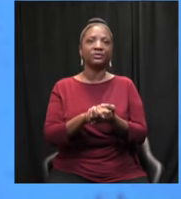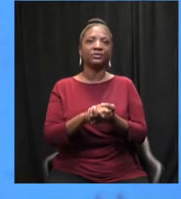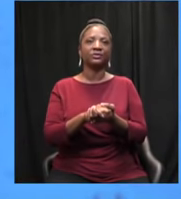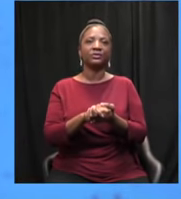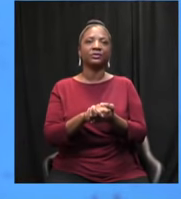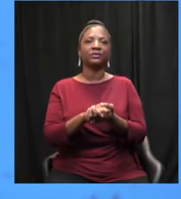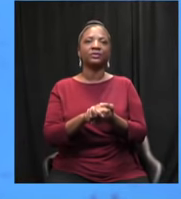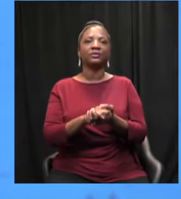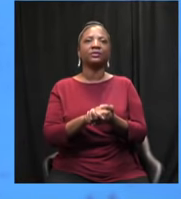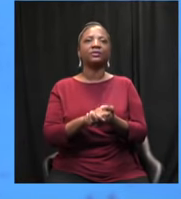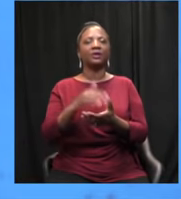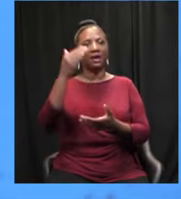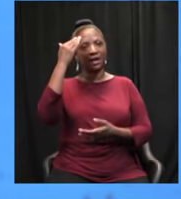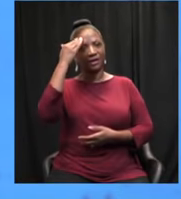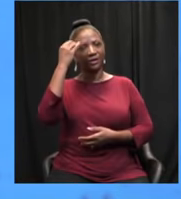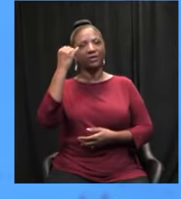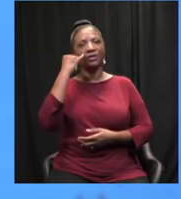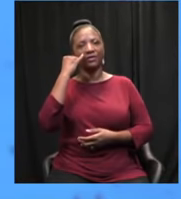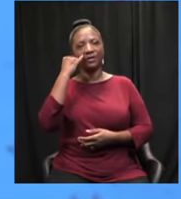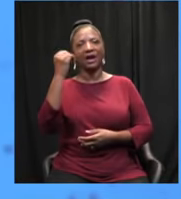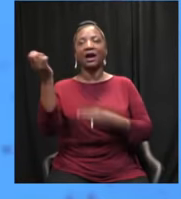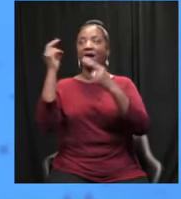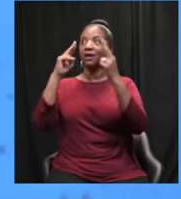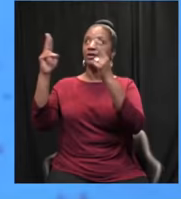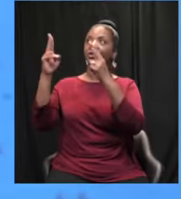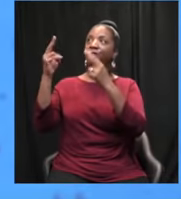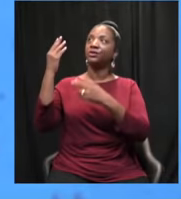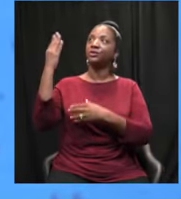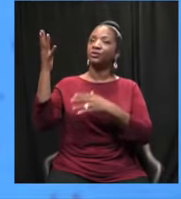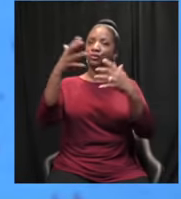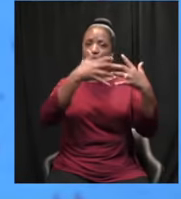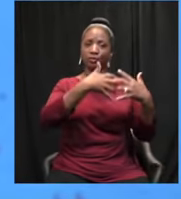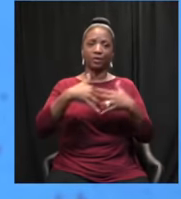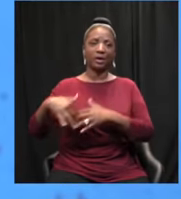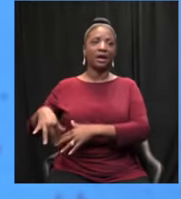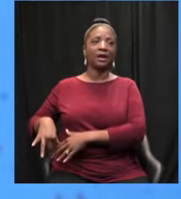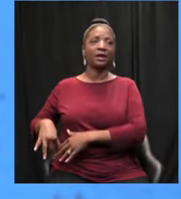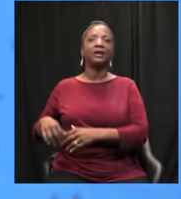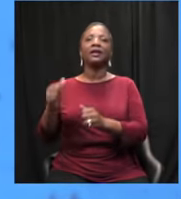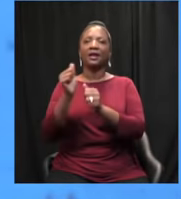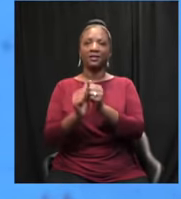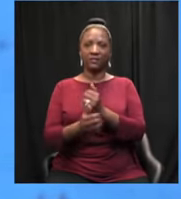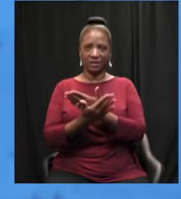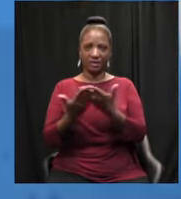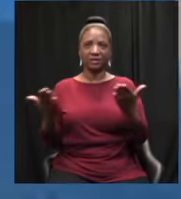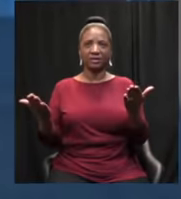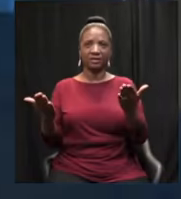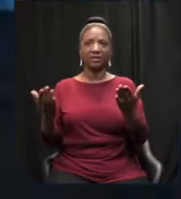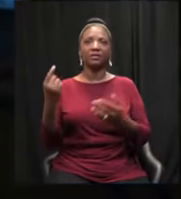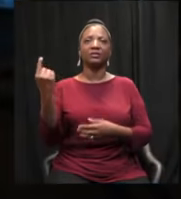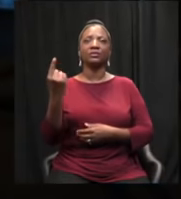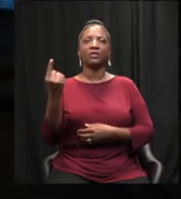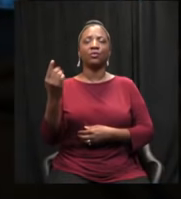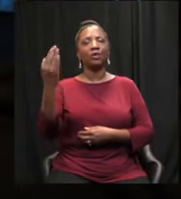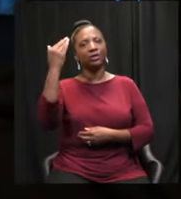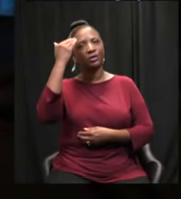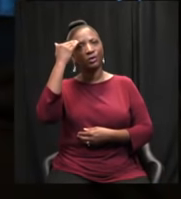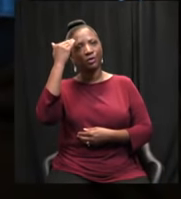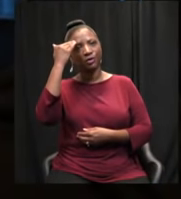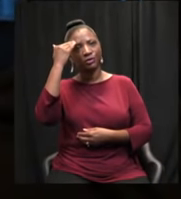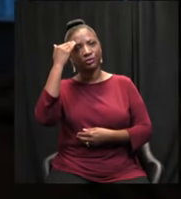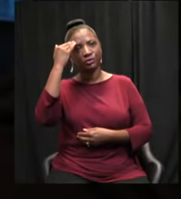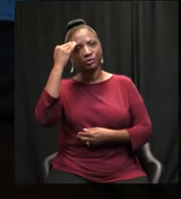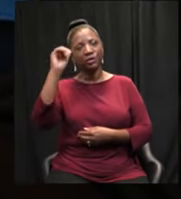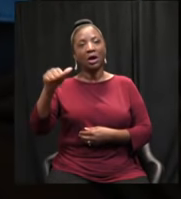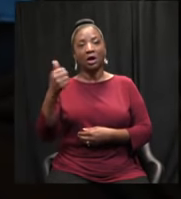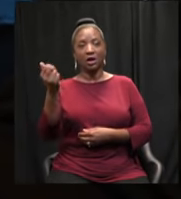take care of everything else. Somebody knows he has some more names. Somebody knows this is not the whole list